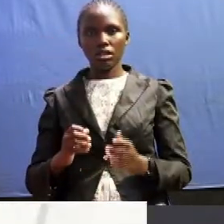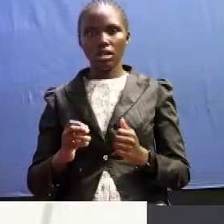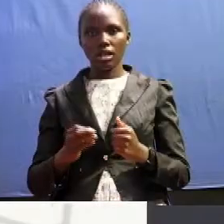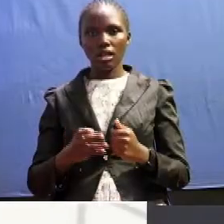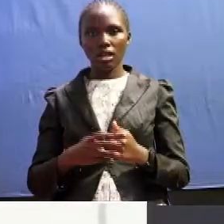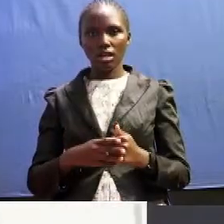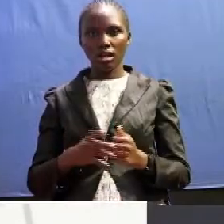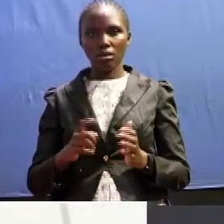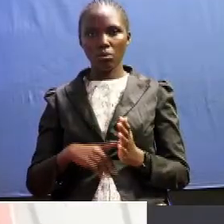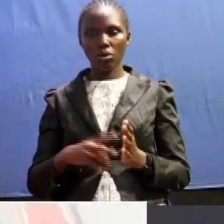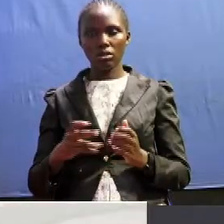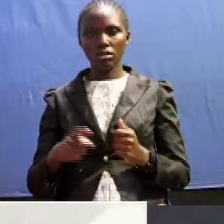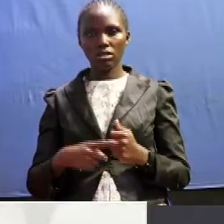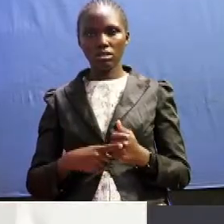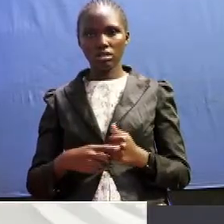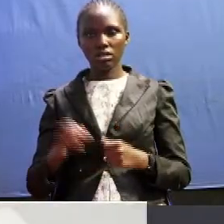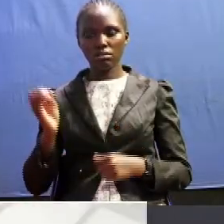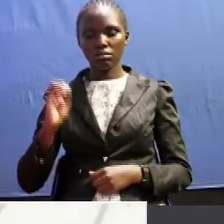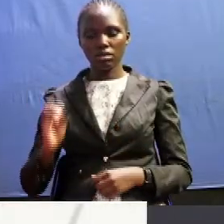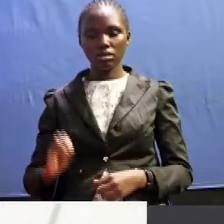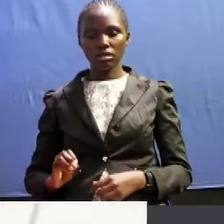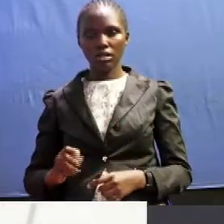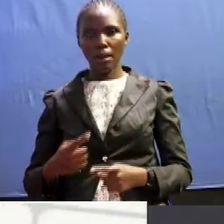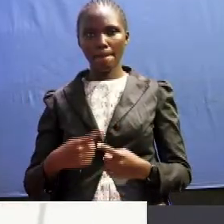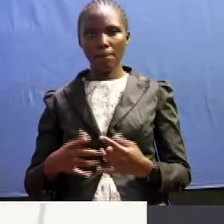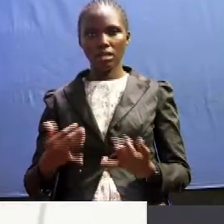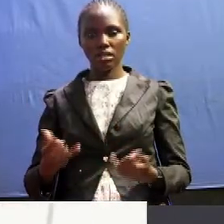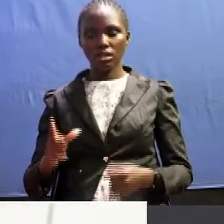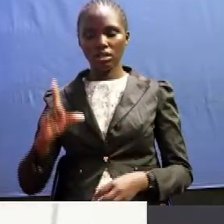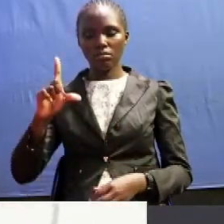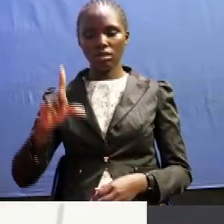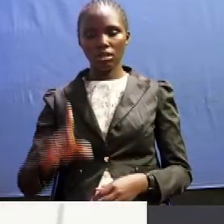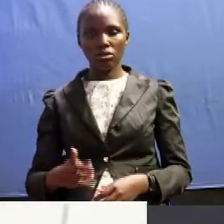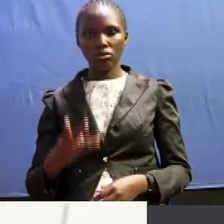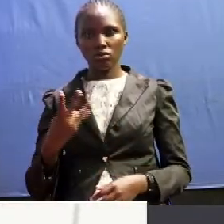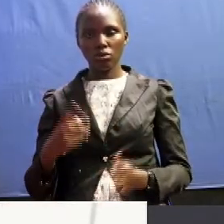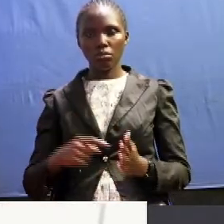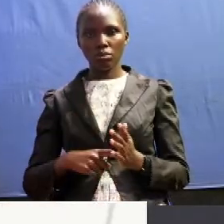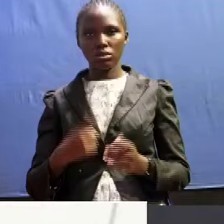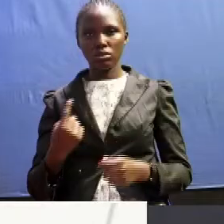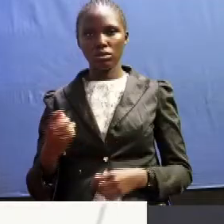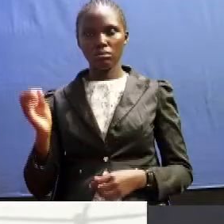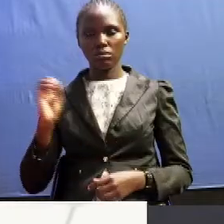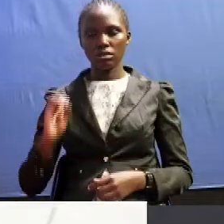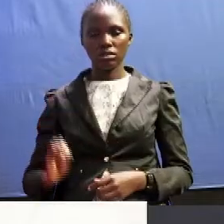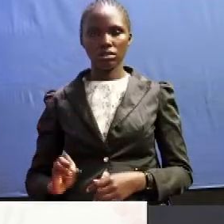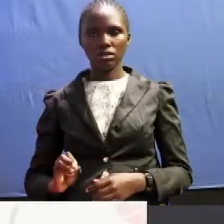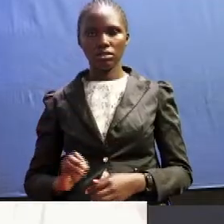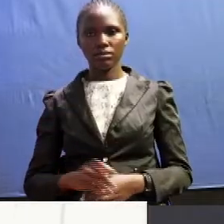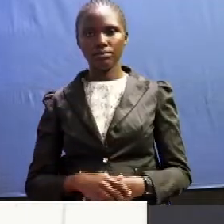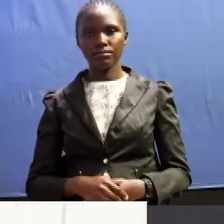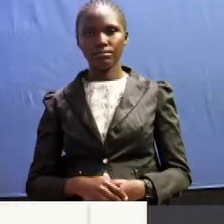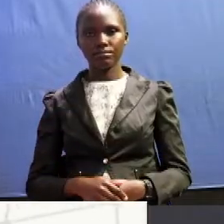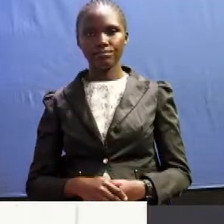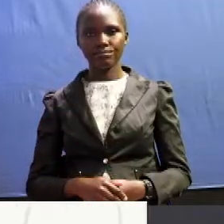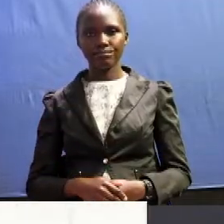9.6%. So 9.6 has come down to 4.1.